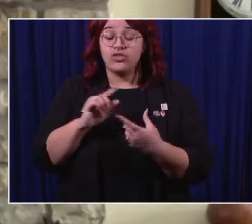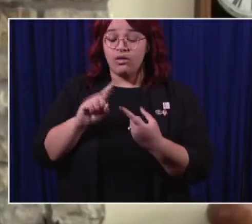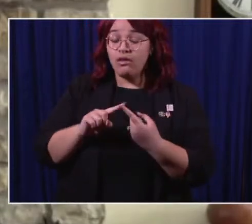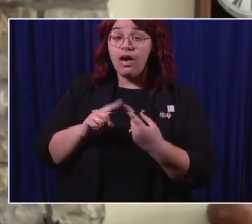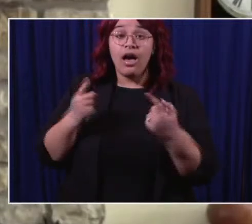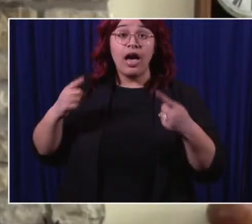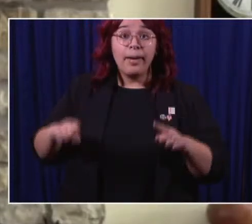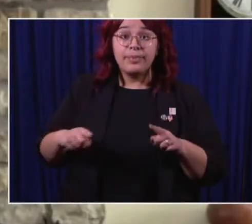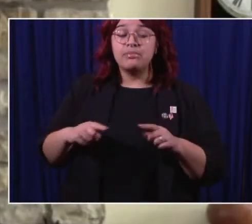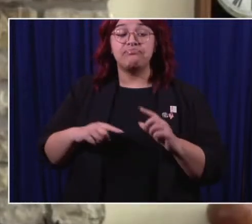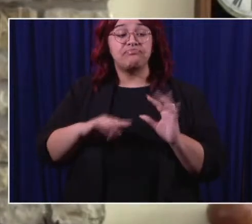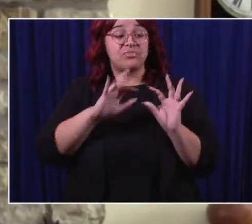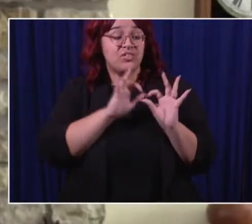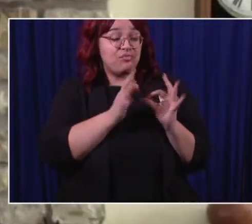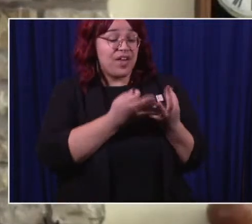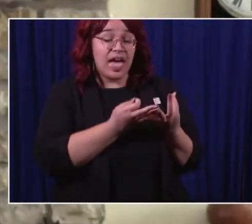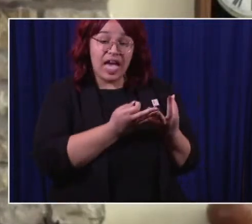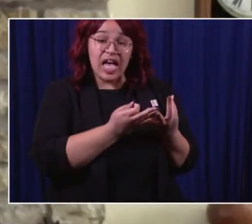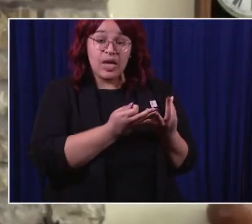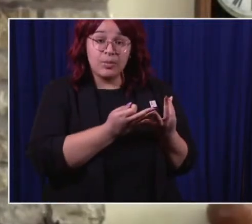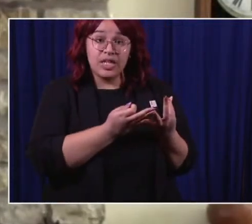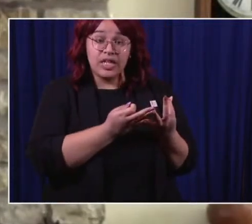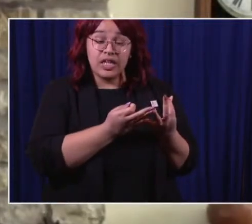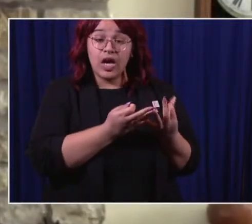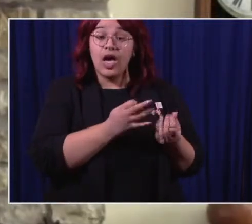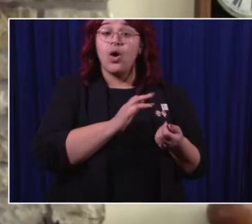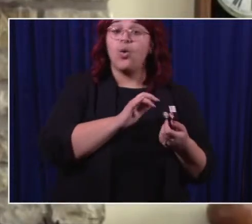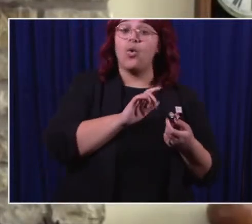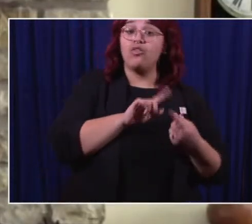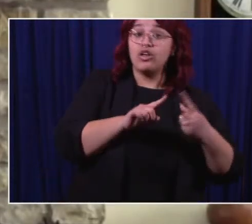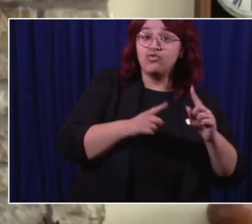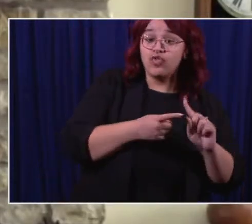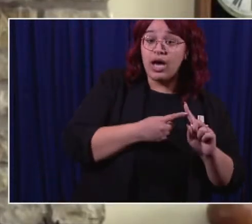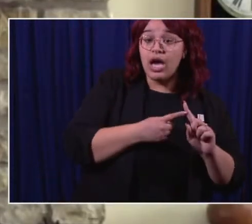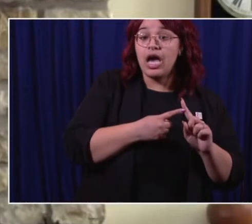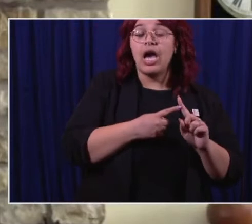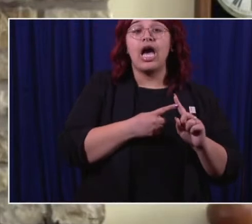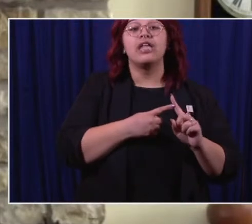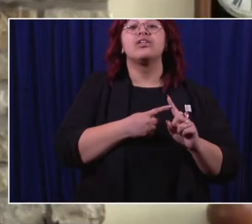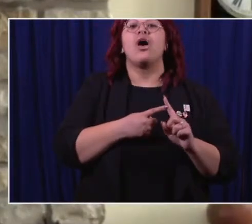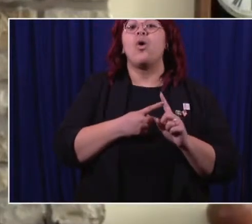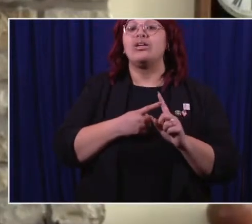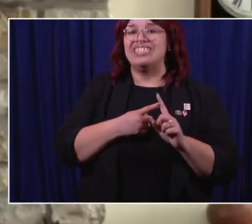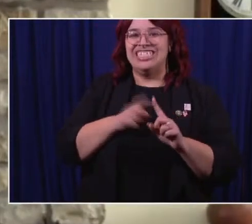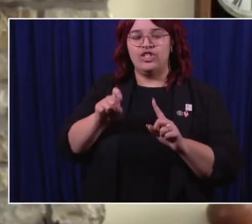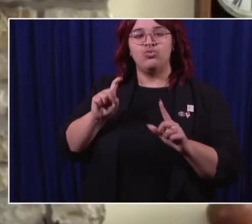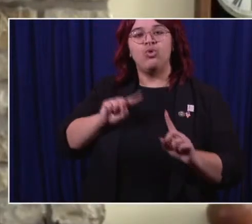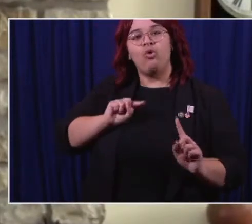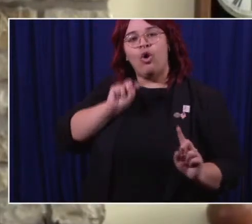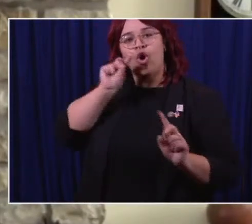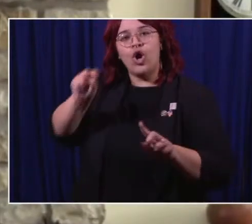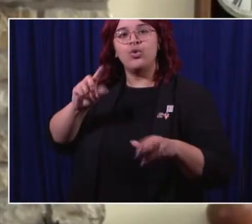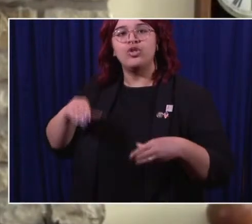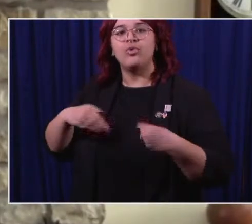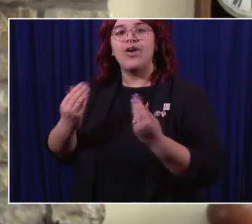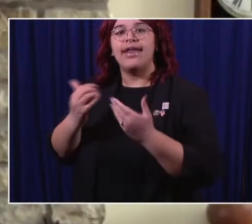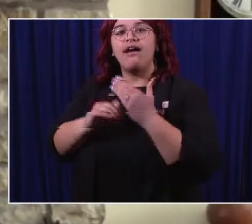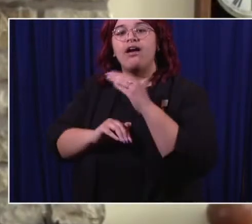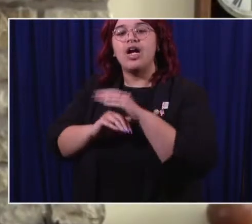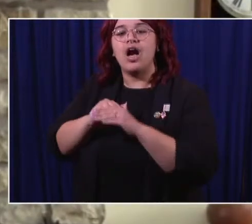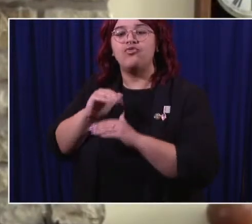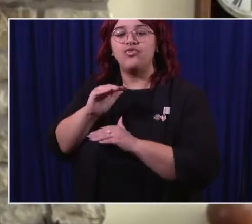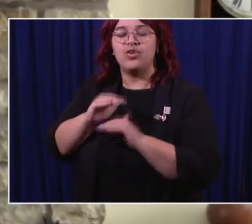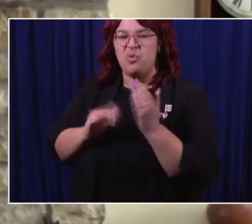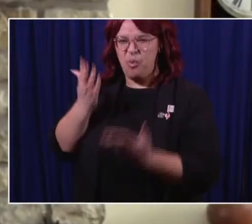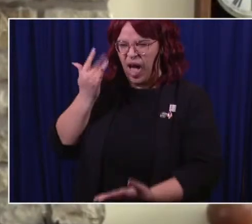member or other visitor provides comfort, support, and assistance to a resident whose well-being is